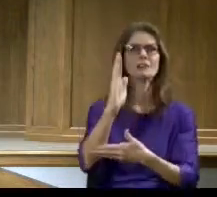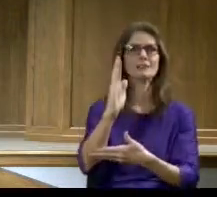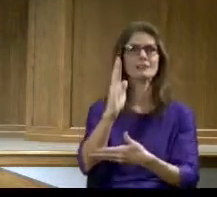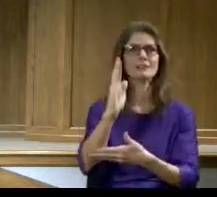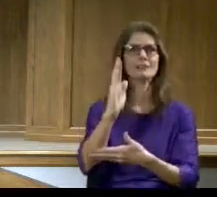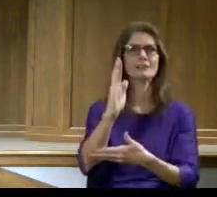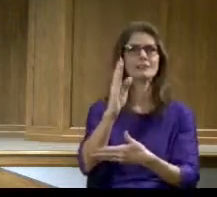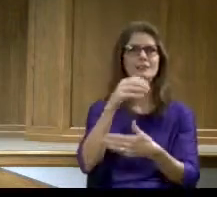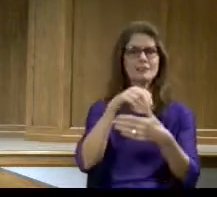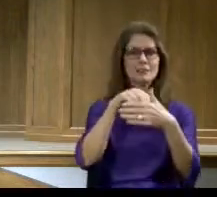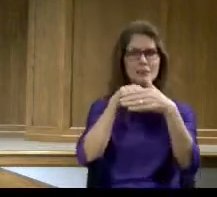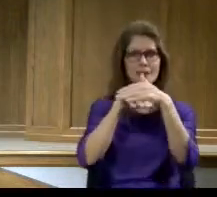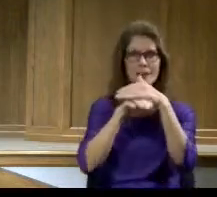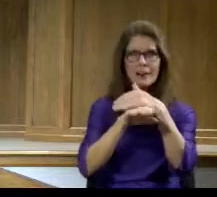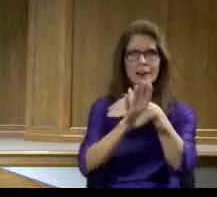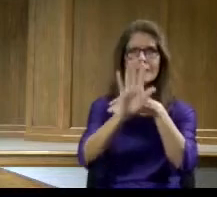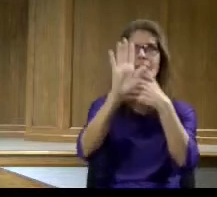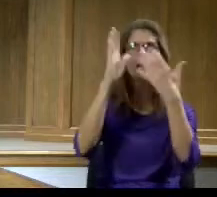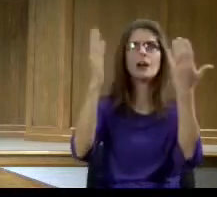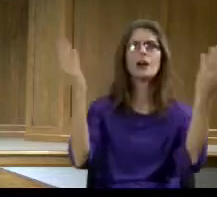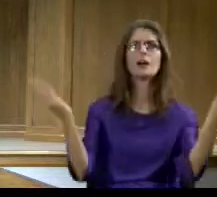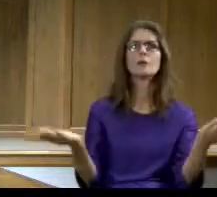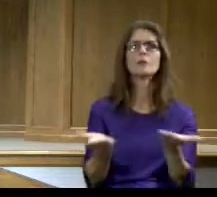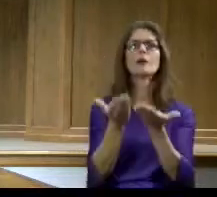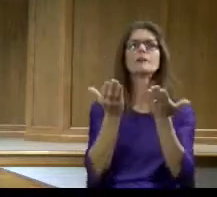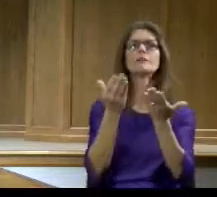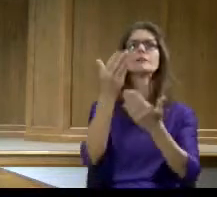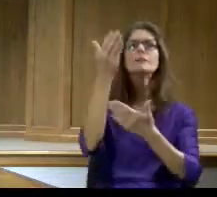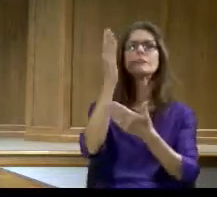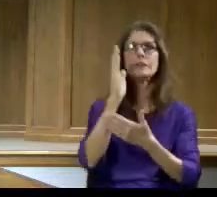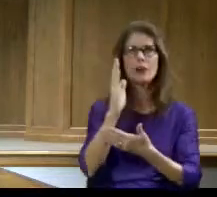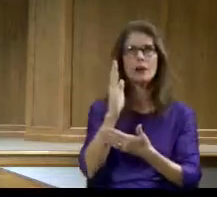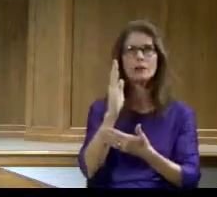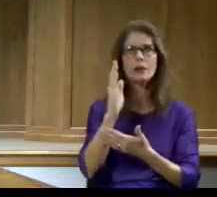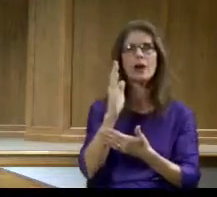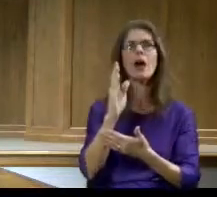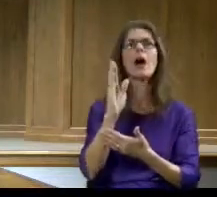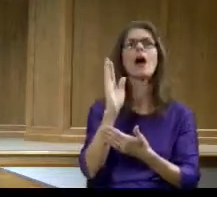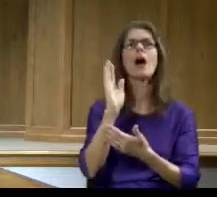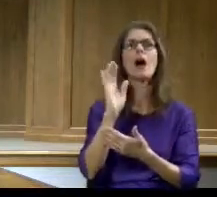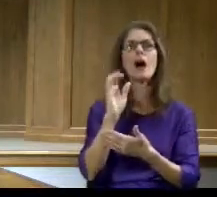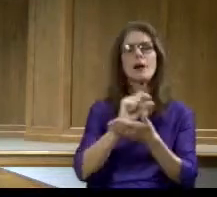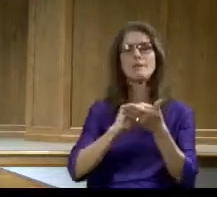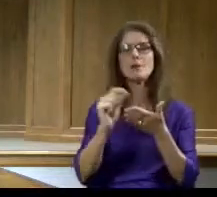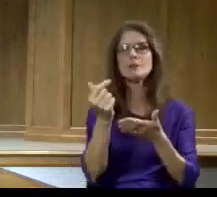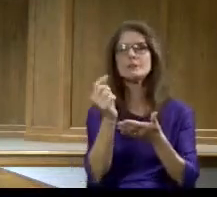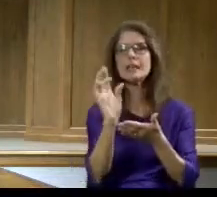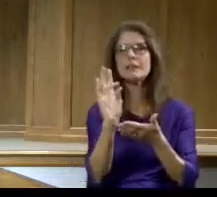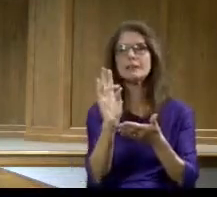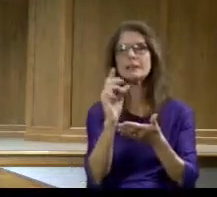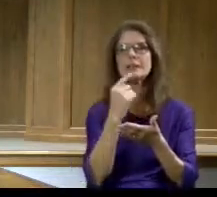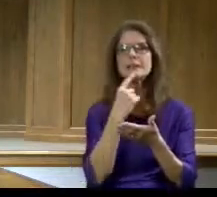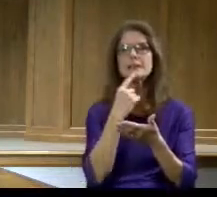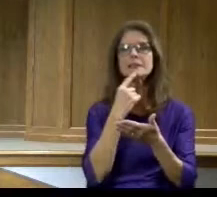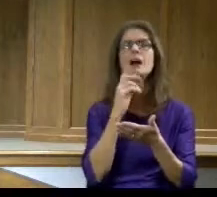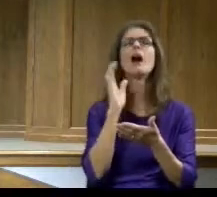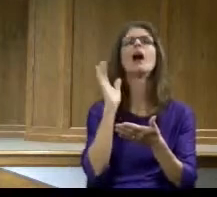He entered the sanctuary of God. And he understood, verse 17, their final